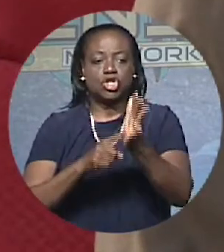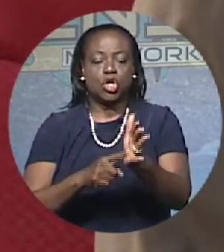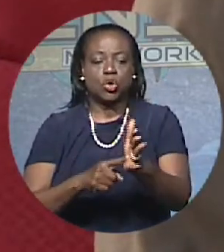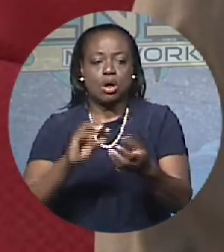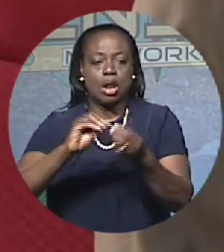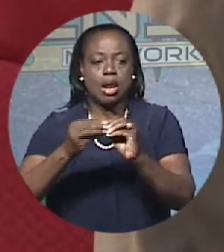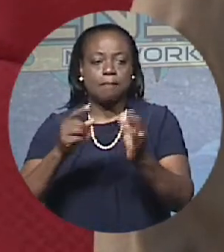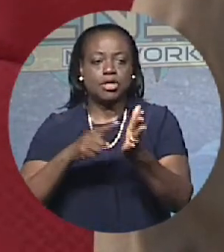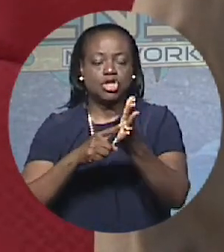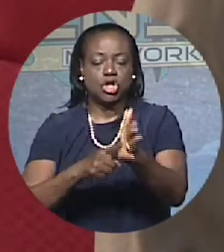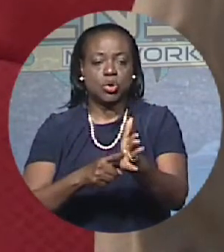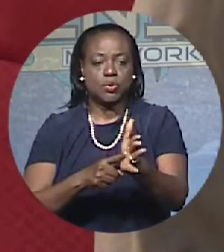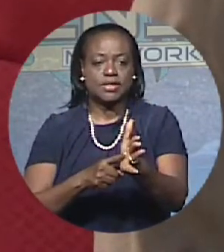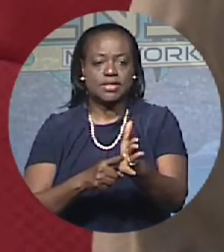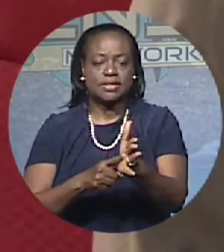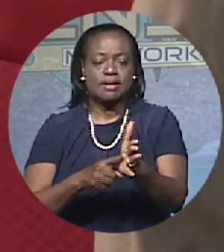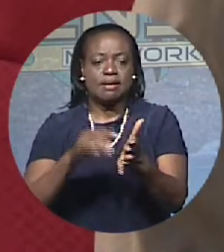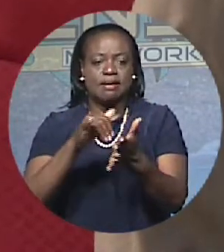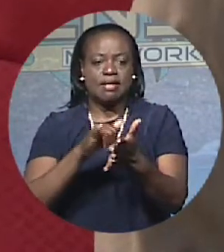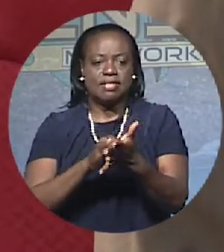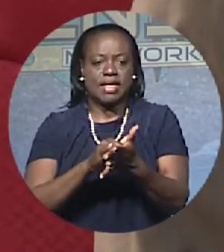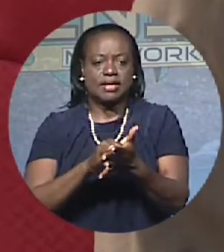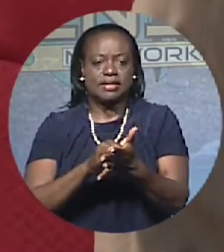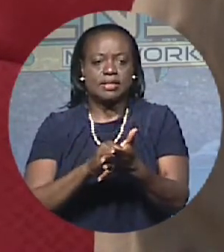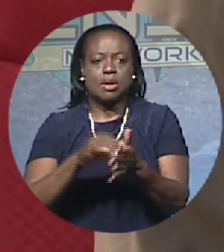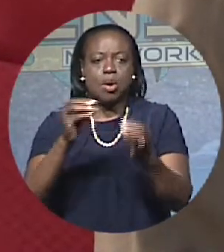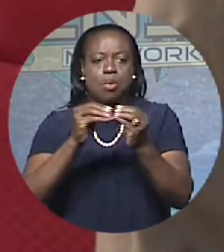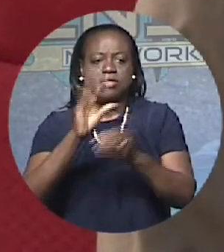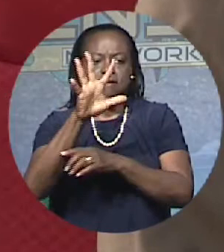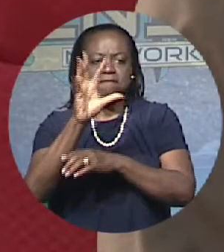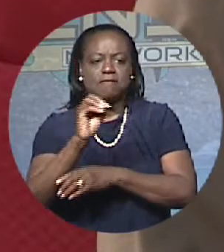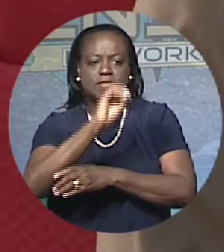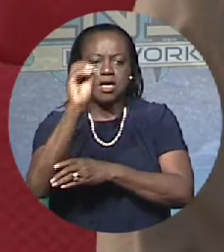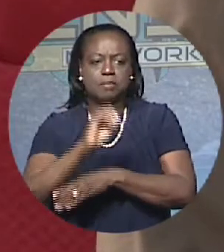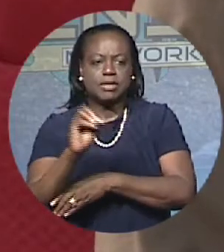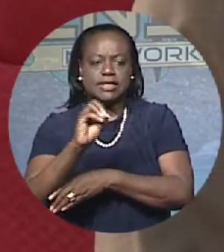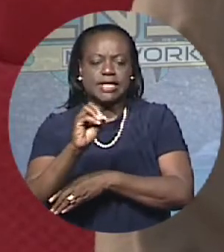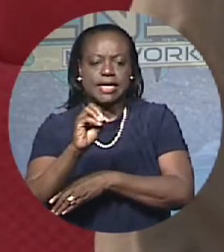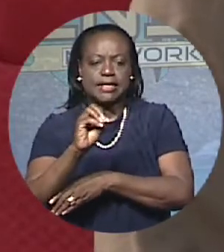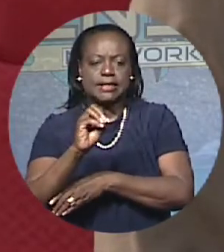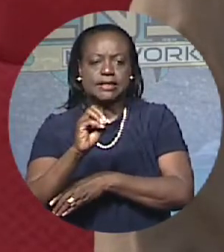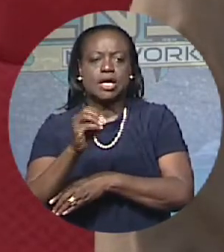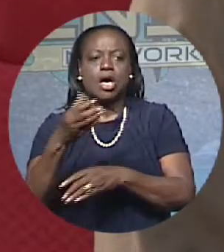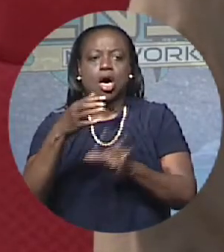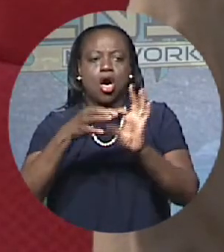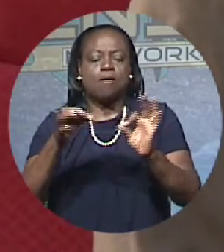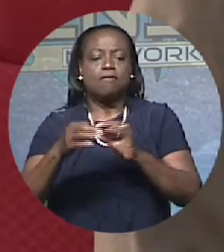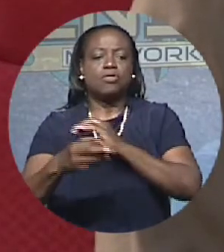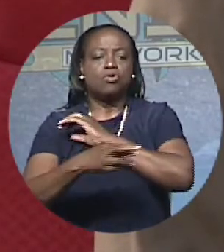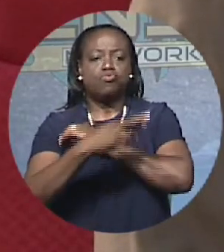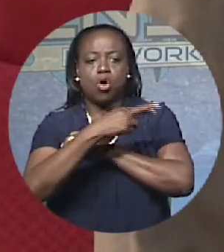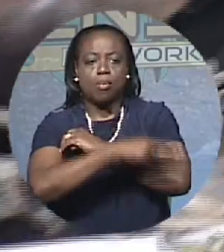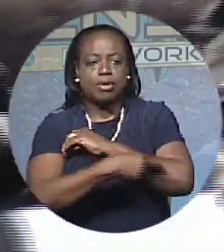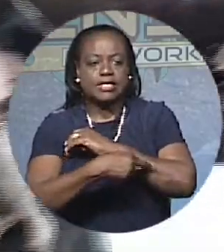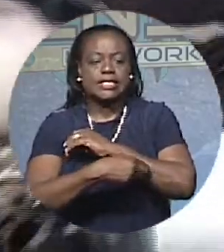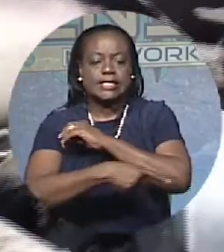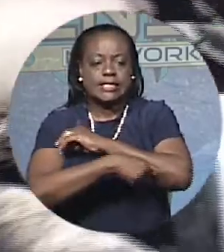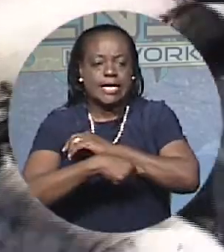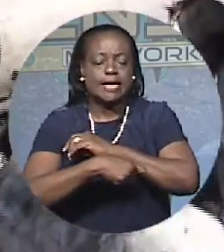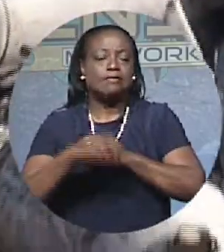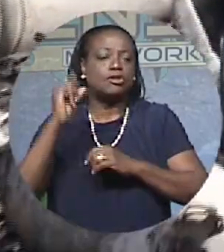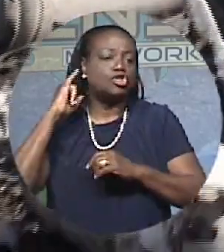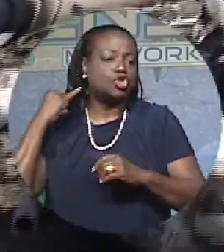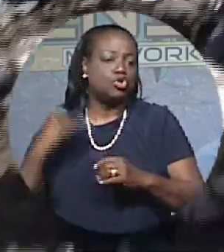indicated that with our armed robberies, more than 50% of them are associated with this whole question of stealing jewelry. The